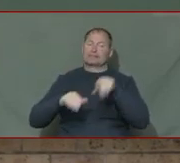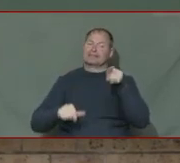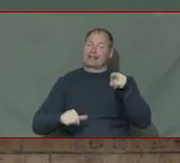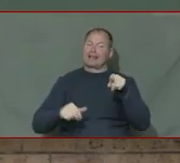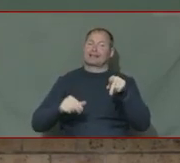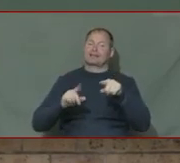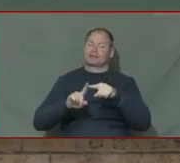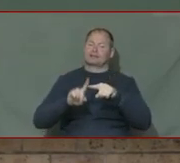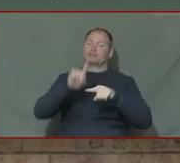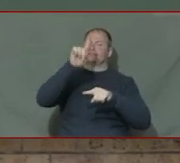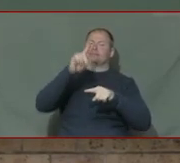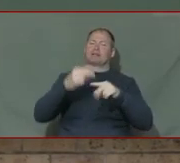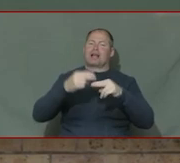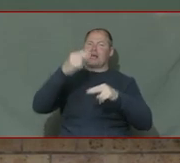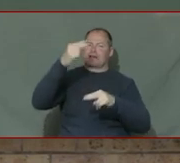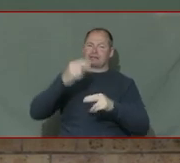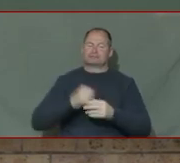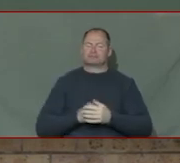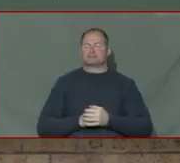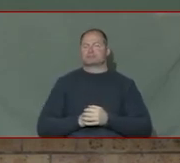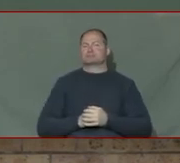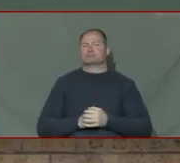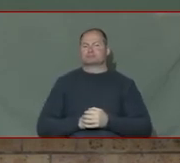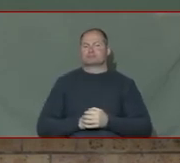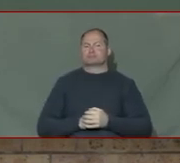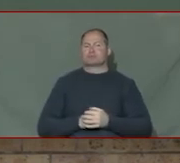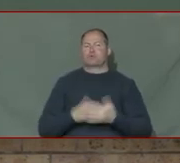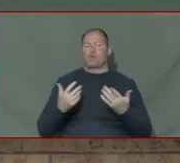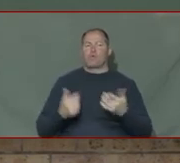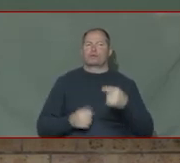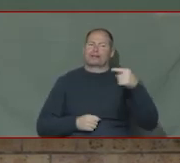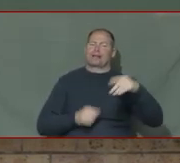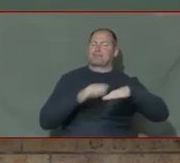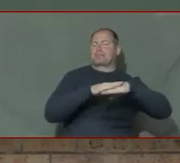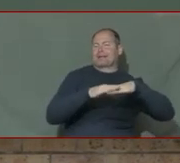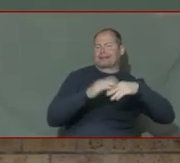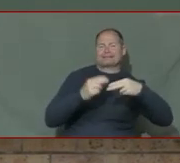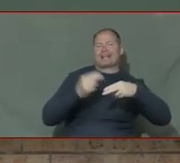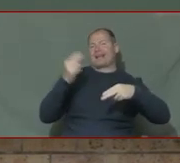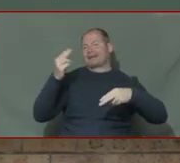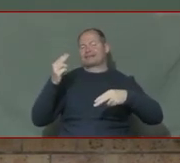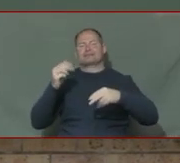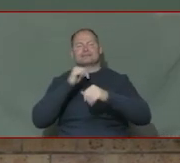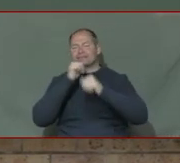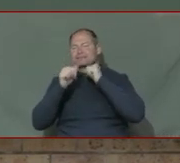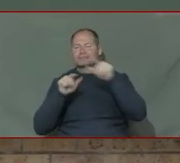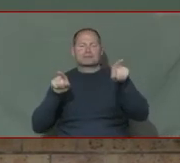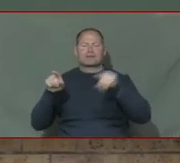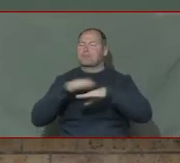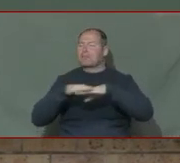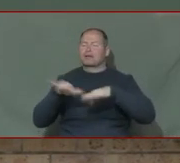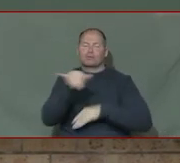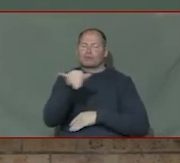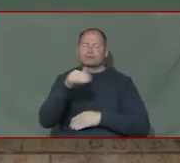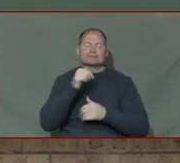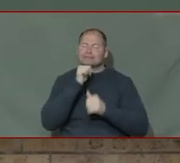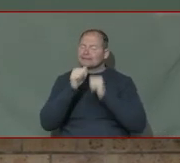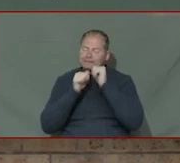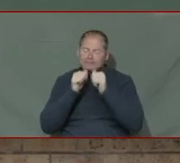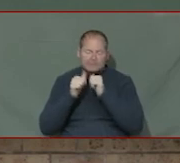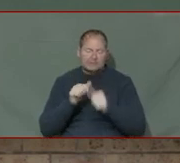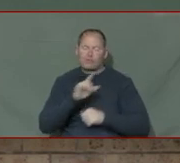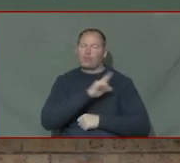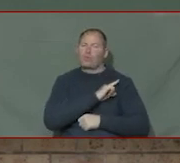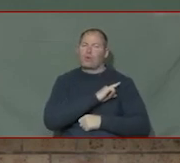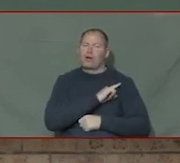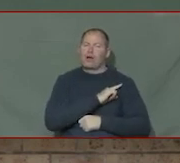height, correct? Or we can call that the base and that the perpendicular height. It doesn't matter. In this case, the base and the